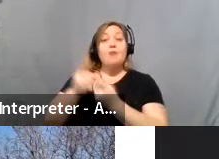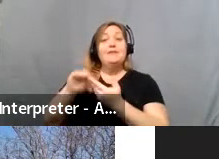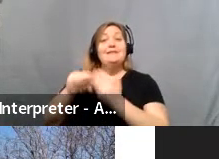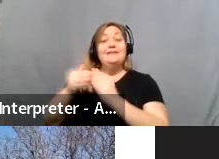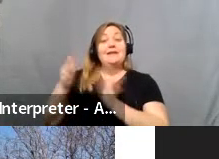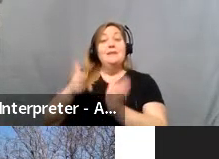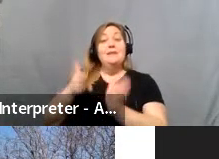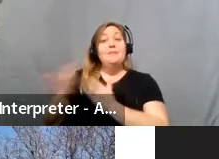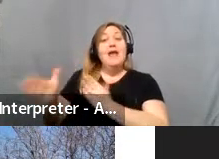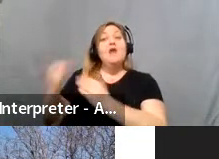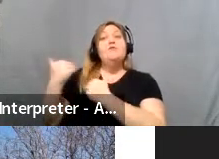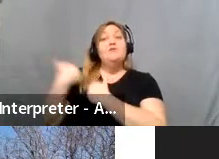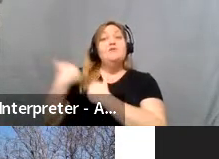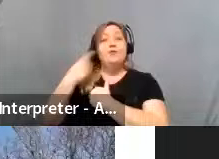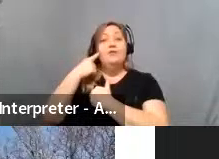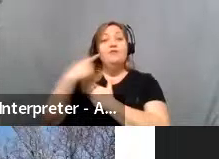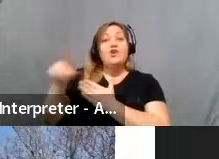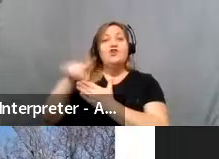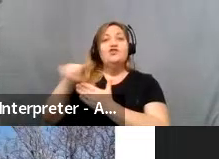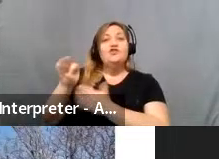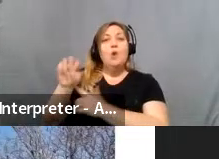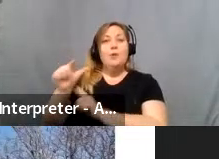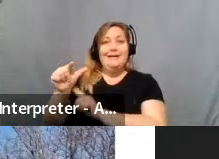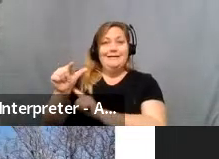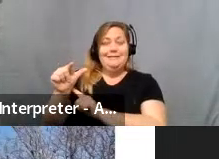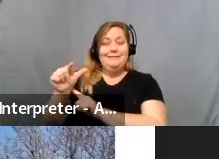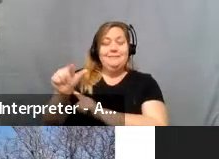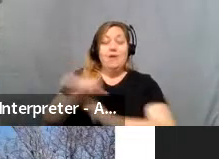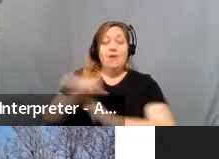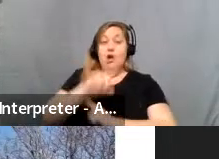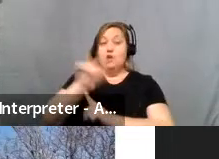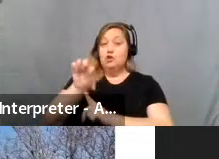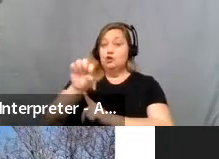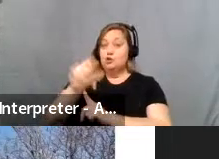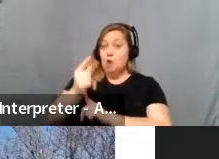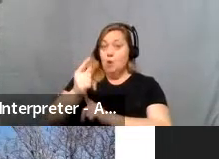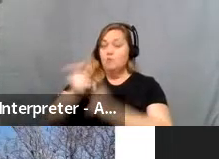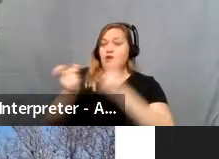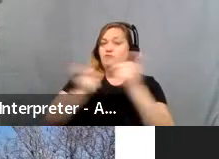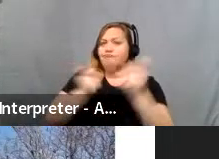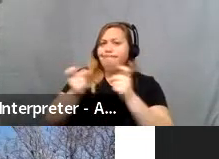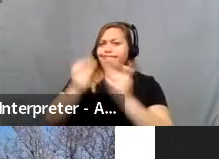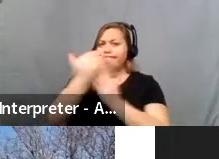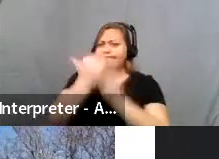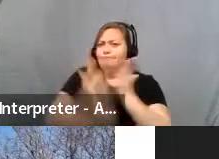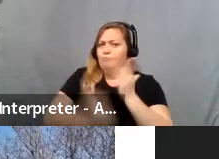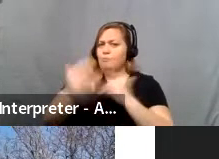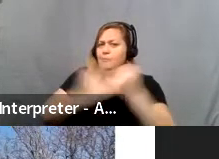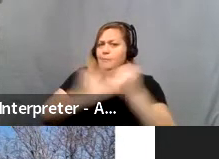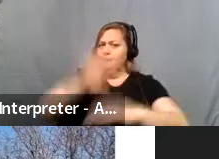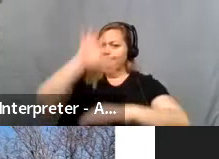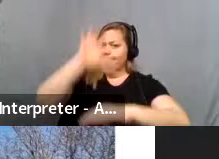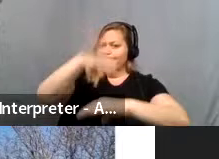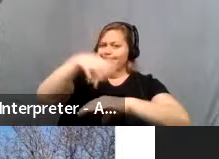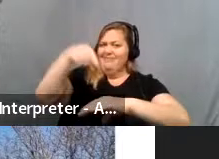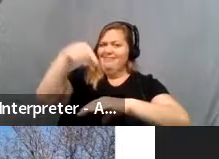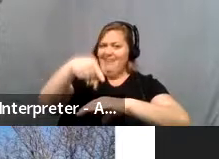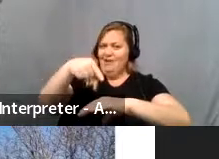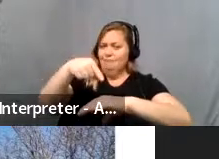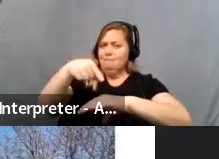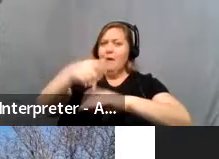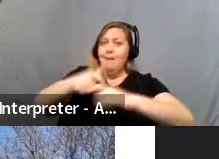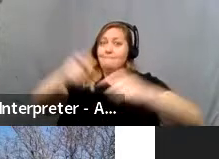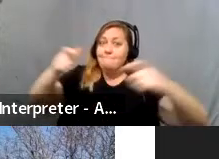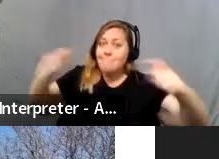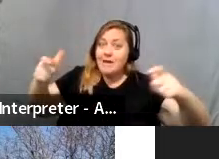responsible for the city's zoning. Zoning regulates what can be built on a particular site, both how big